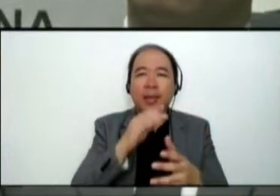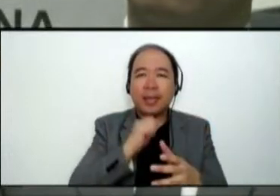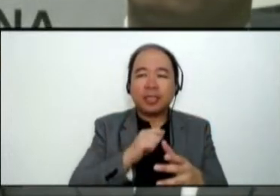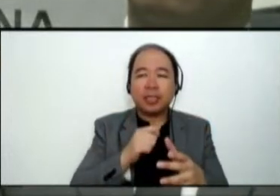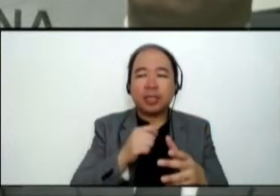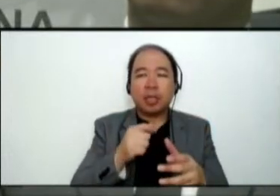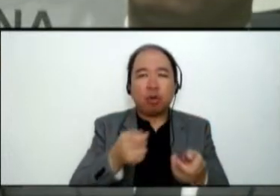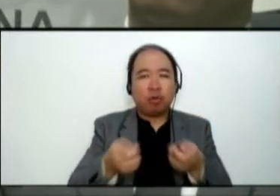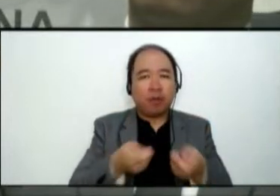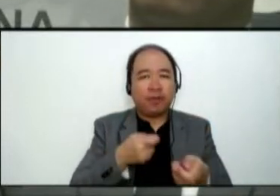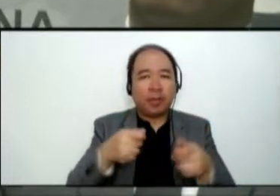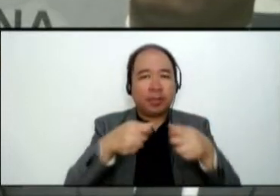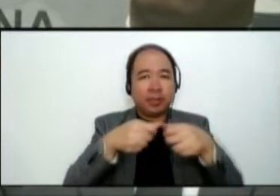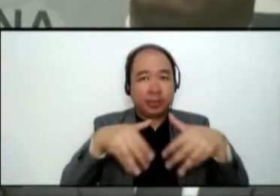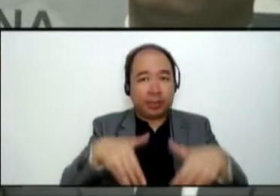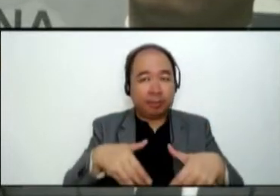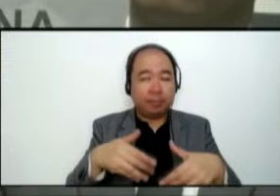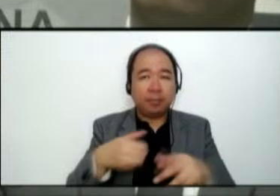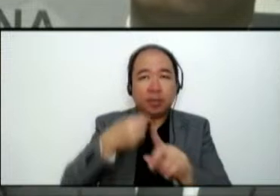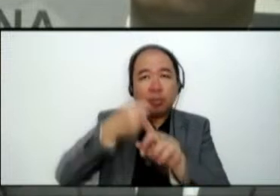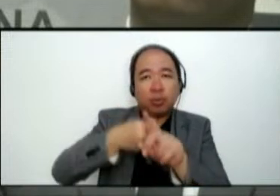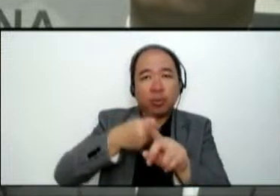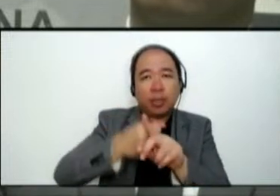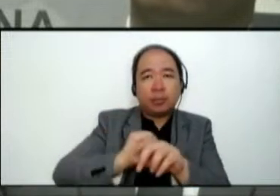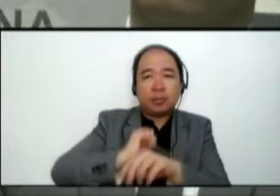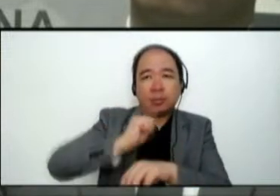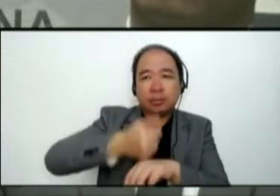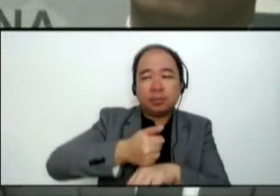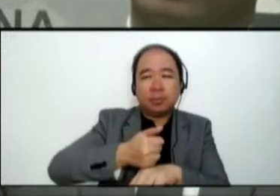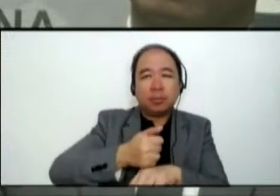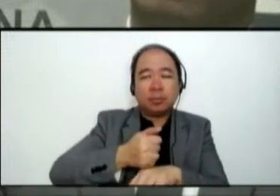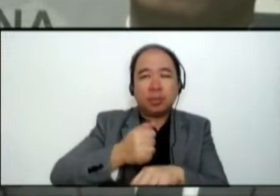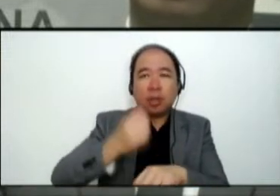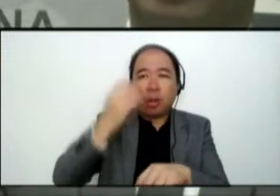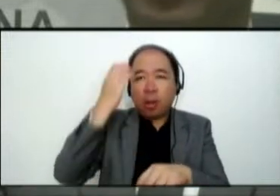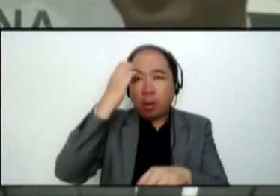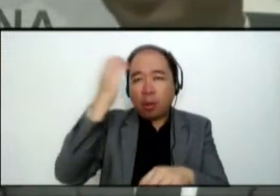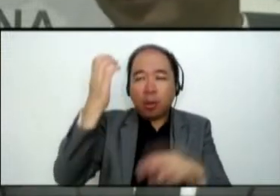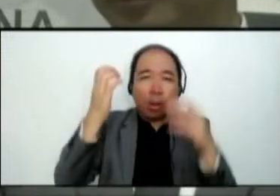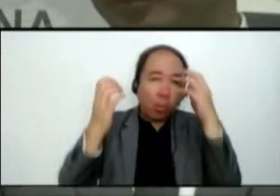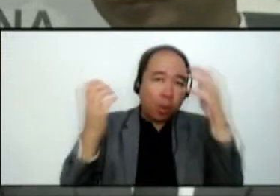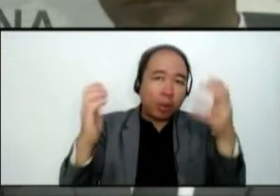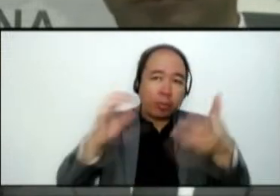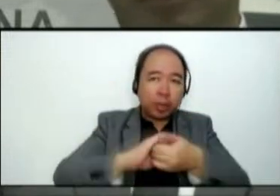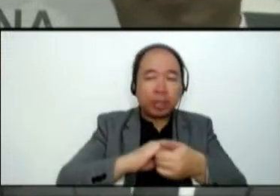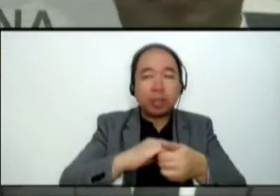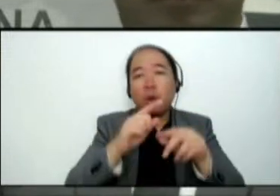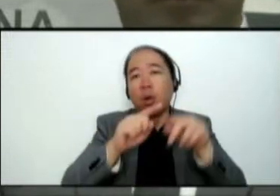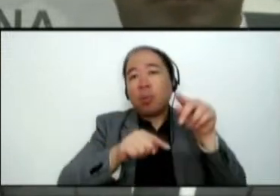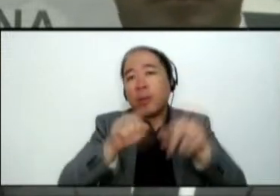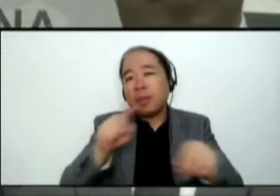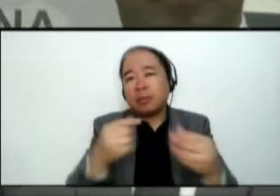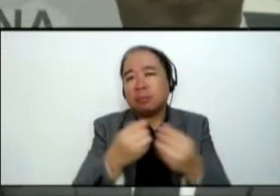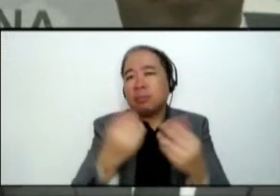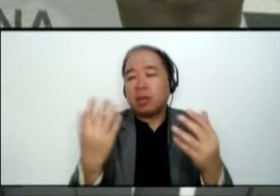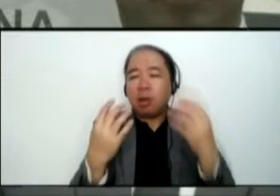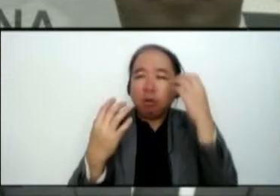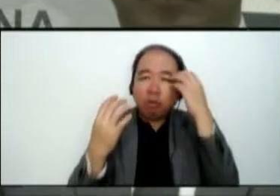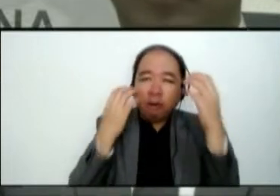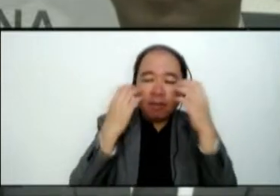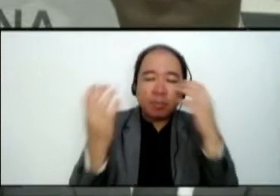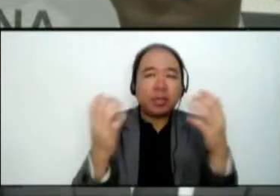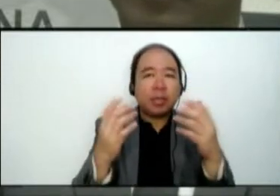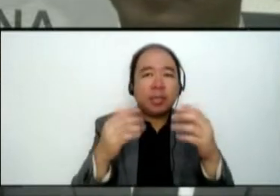Promote the establishment of bilateral or multilateral cooperation mechanisms on aging